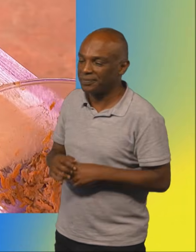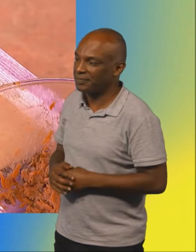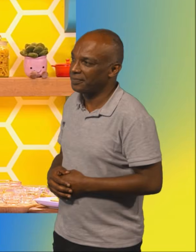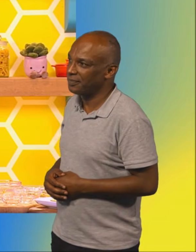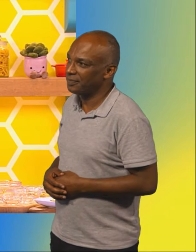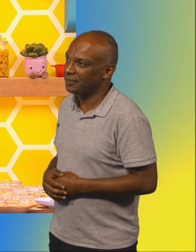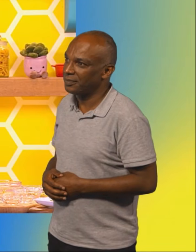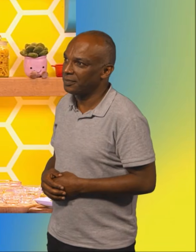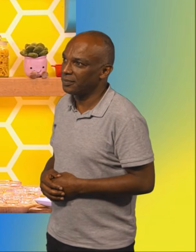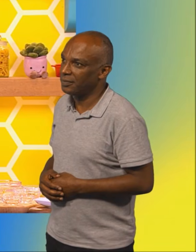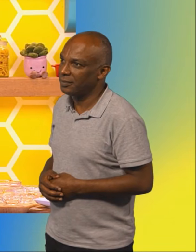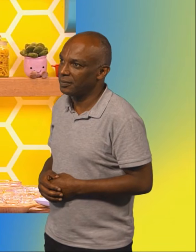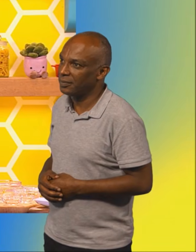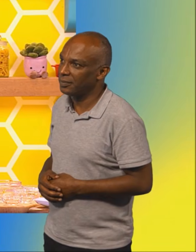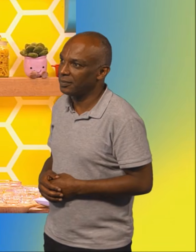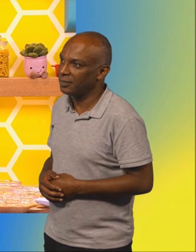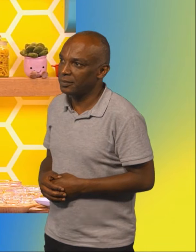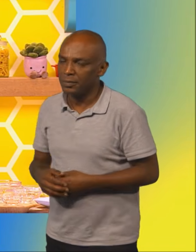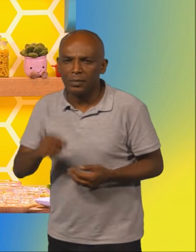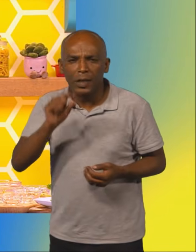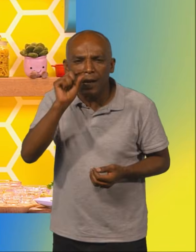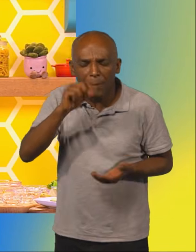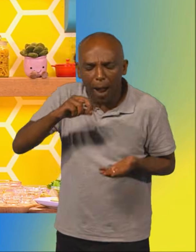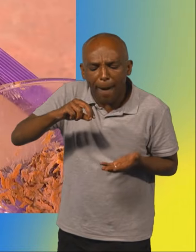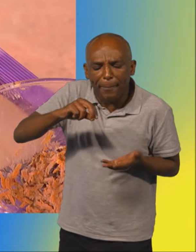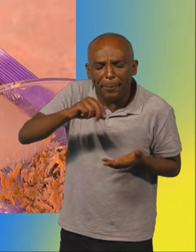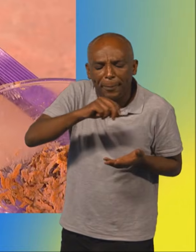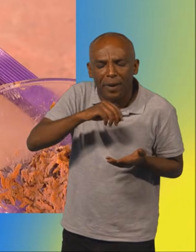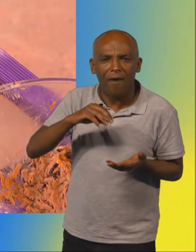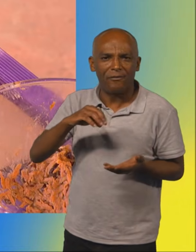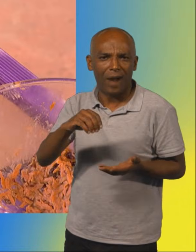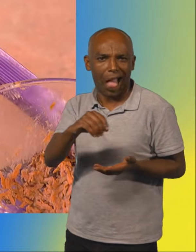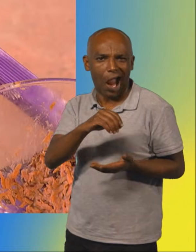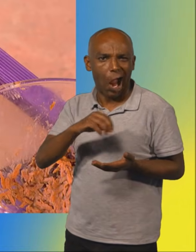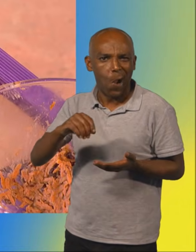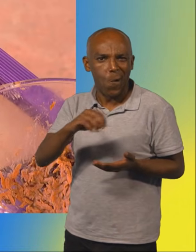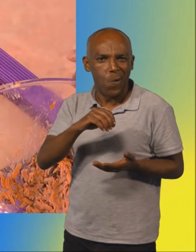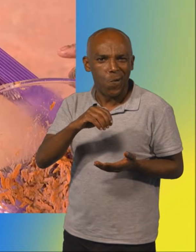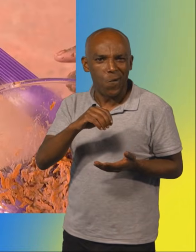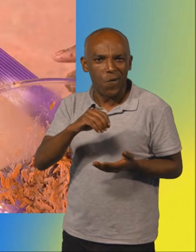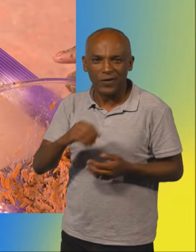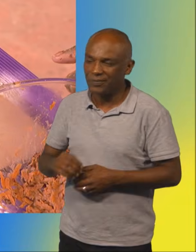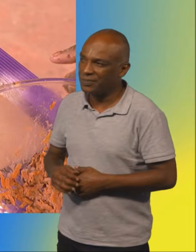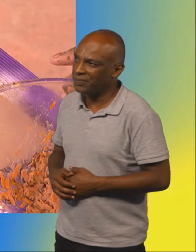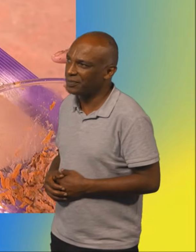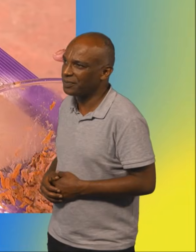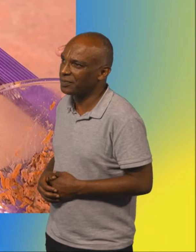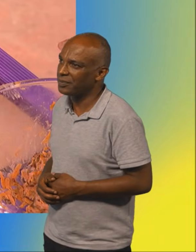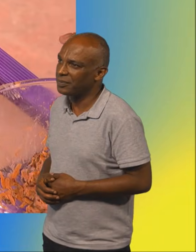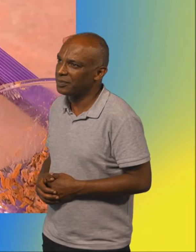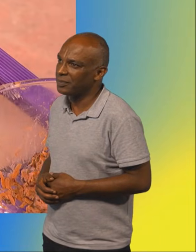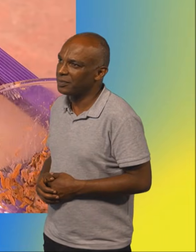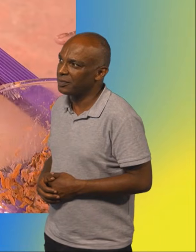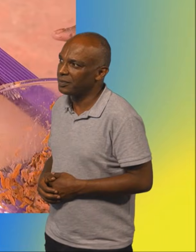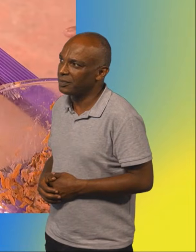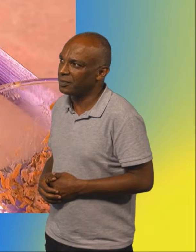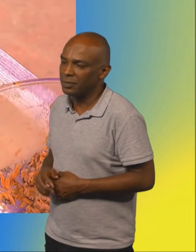Then, give it a quick dusting of flour. This will make it go extra crispy when it's